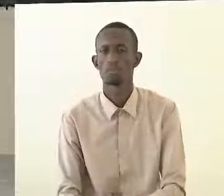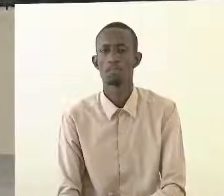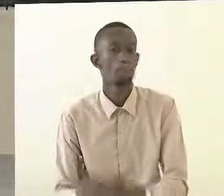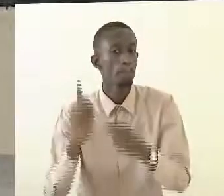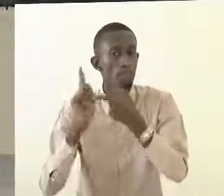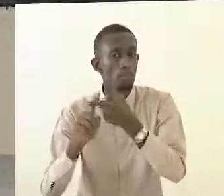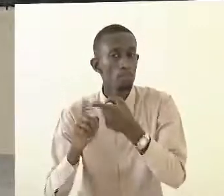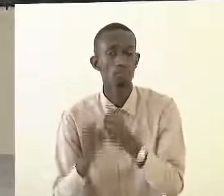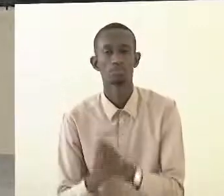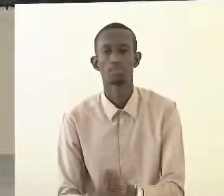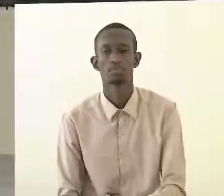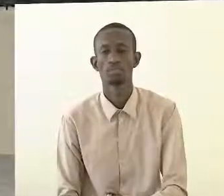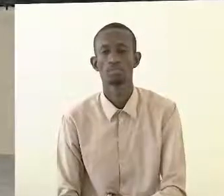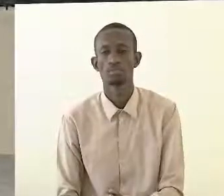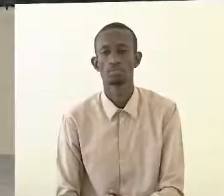plus